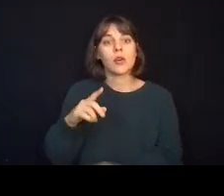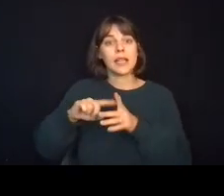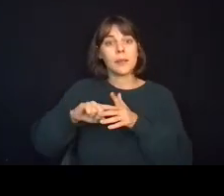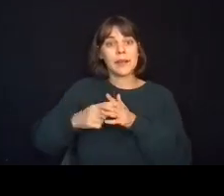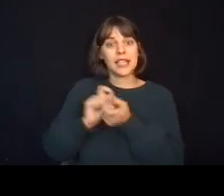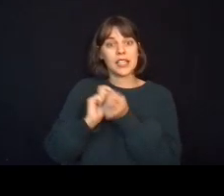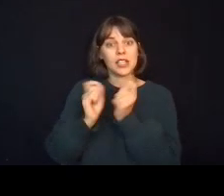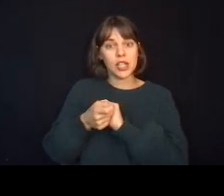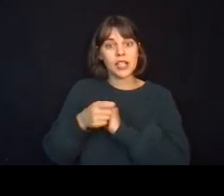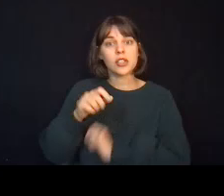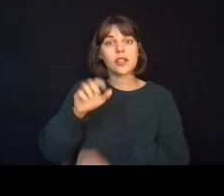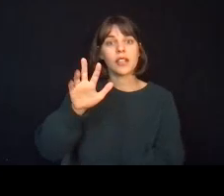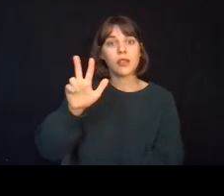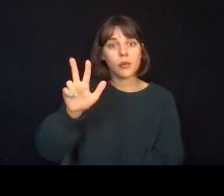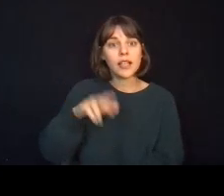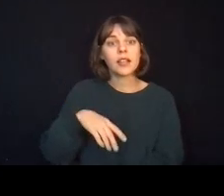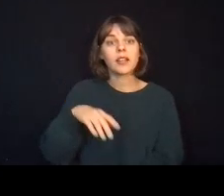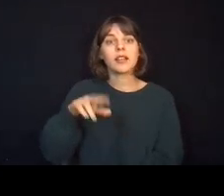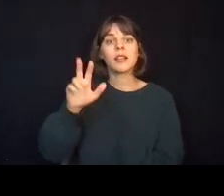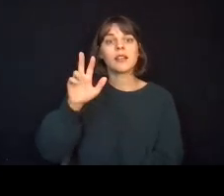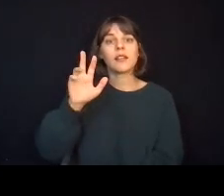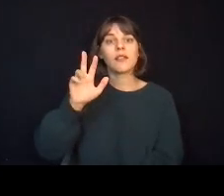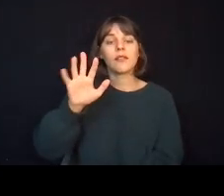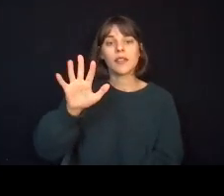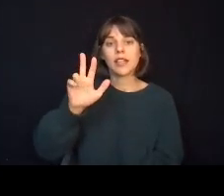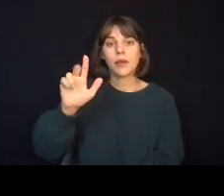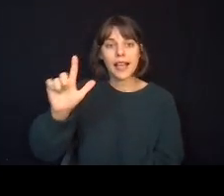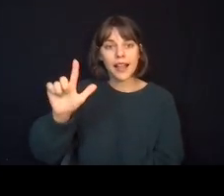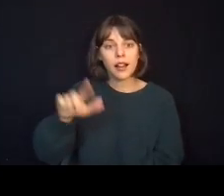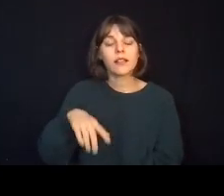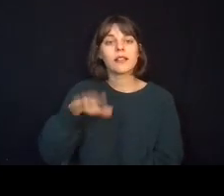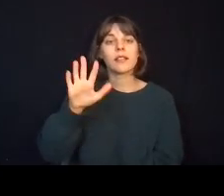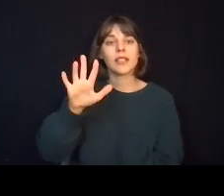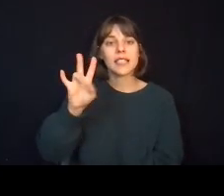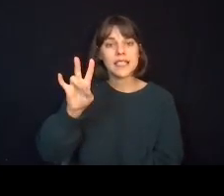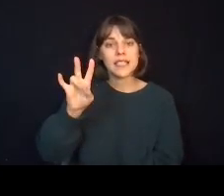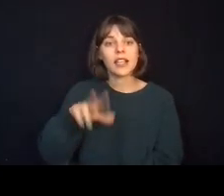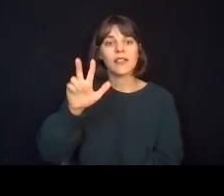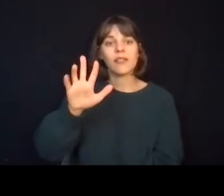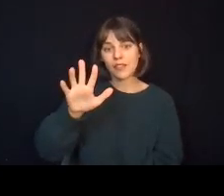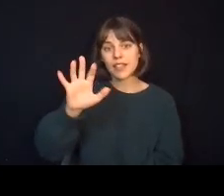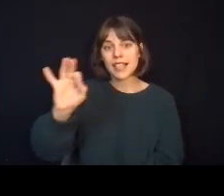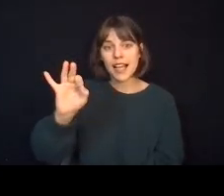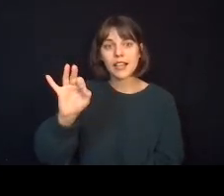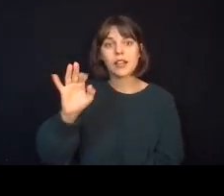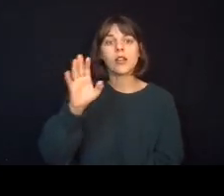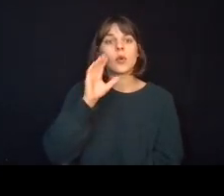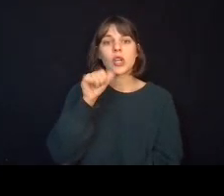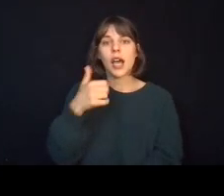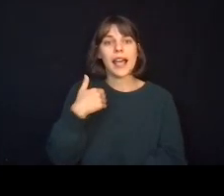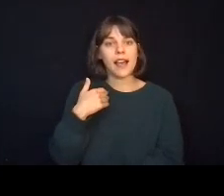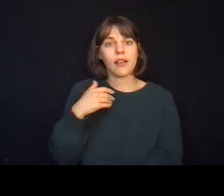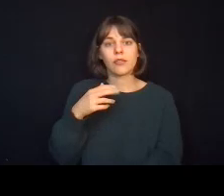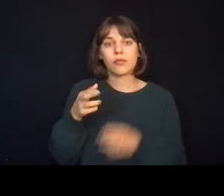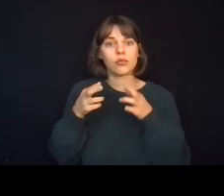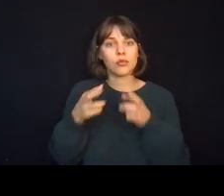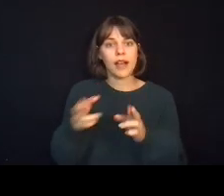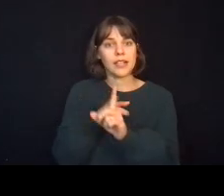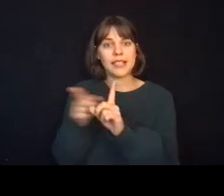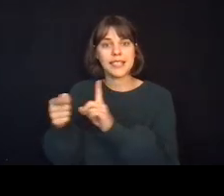and 59 will not have a routing detour. The stops on Waterfront Drive will just not be implemented. The 64